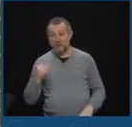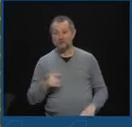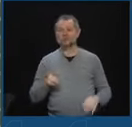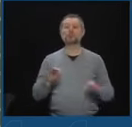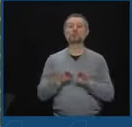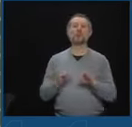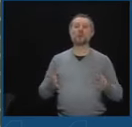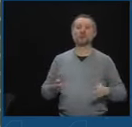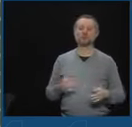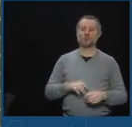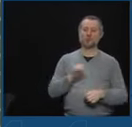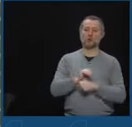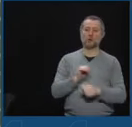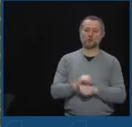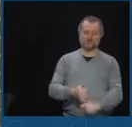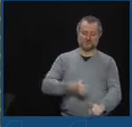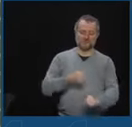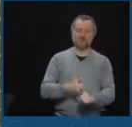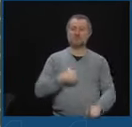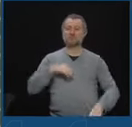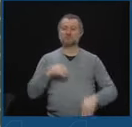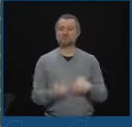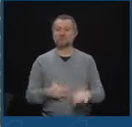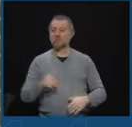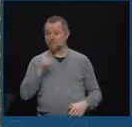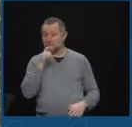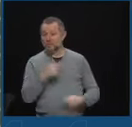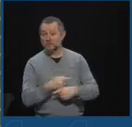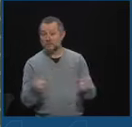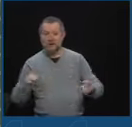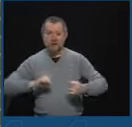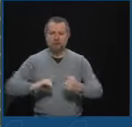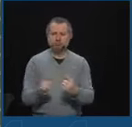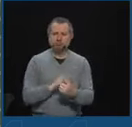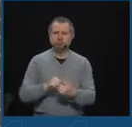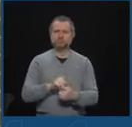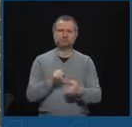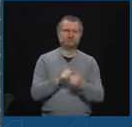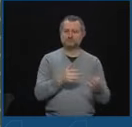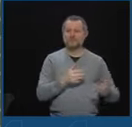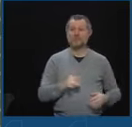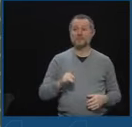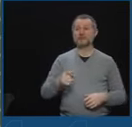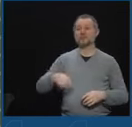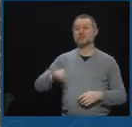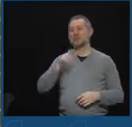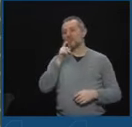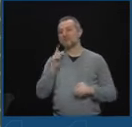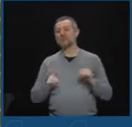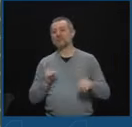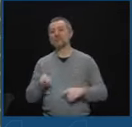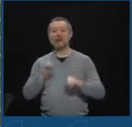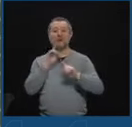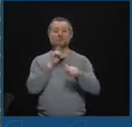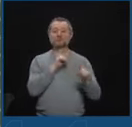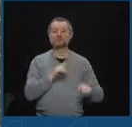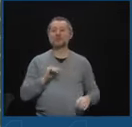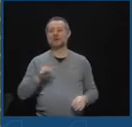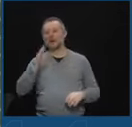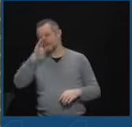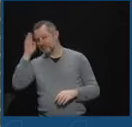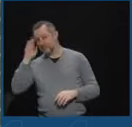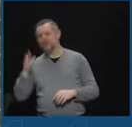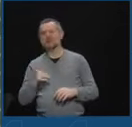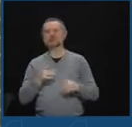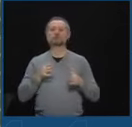power of those who do the work. Snug street outreach workers and hospital responders are credible messengers. They